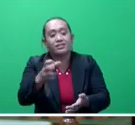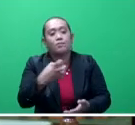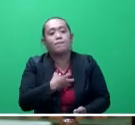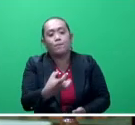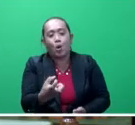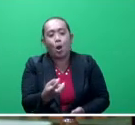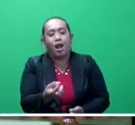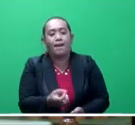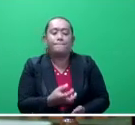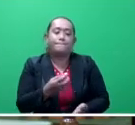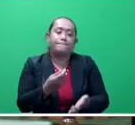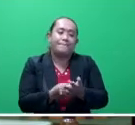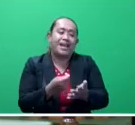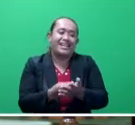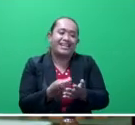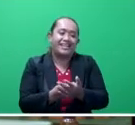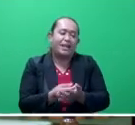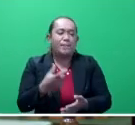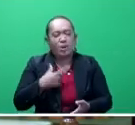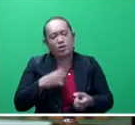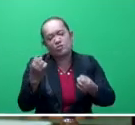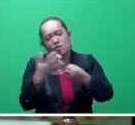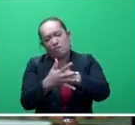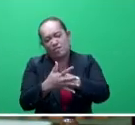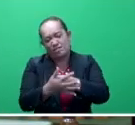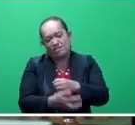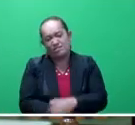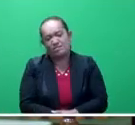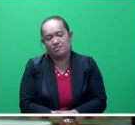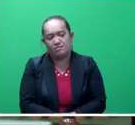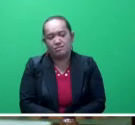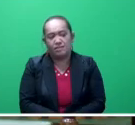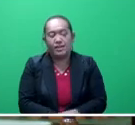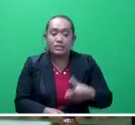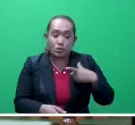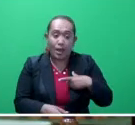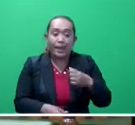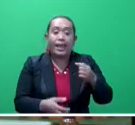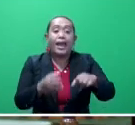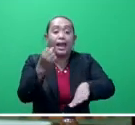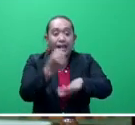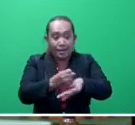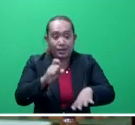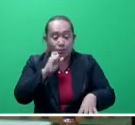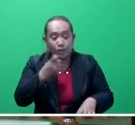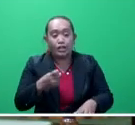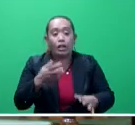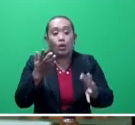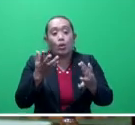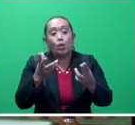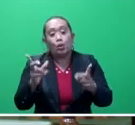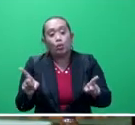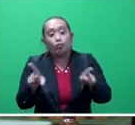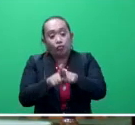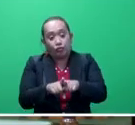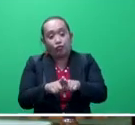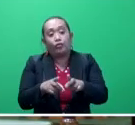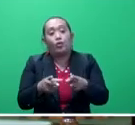half capacity due to COVID-safe protocols. Government, through the Ministry of Transport and Communications, will roll out